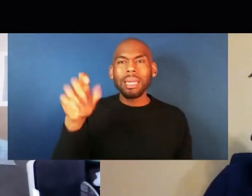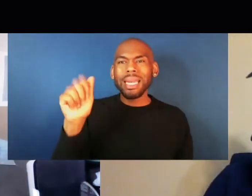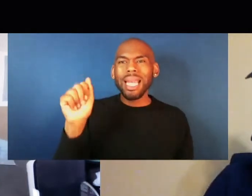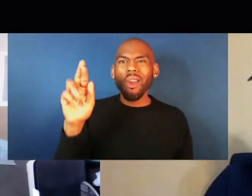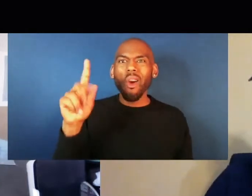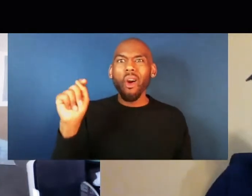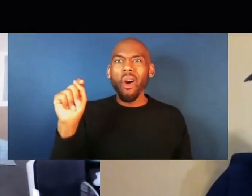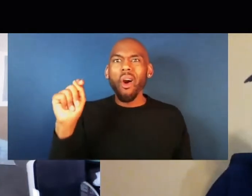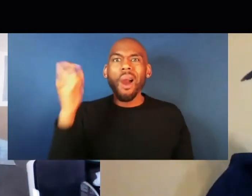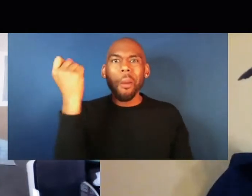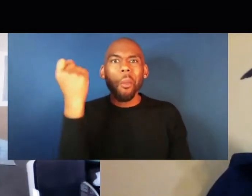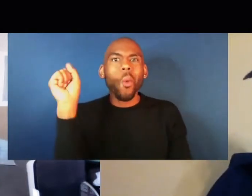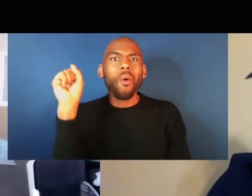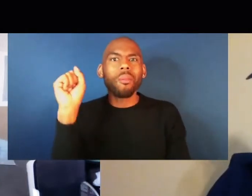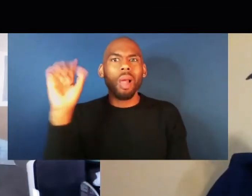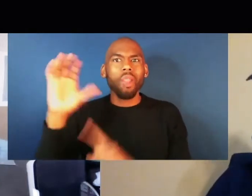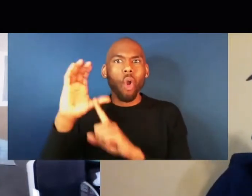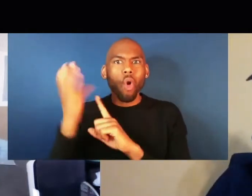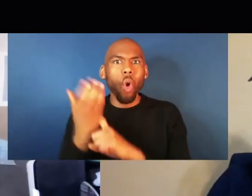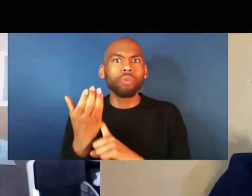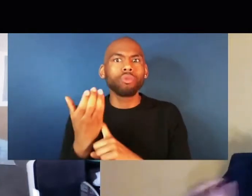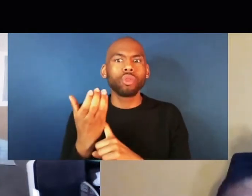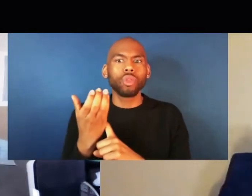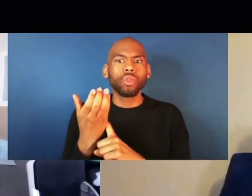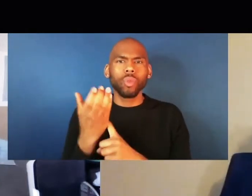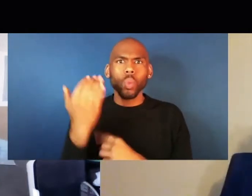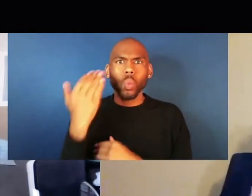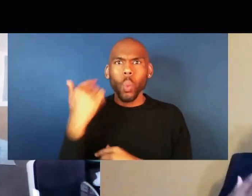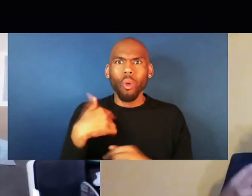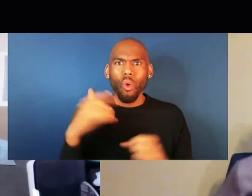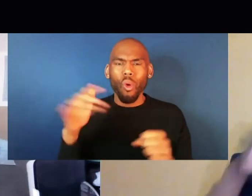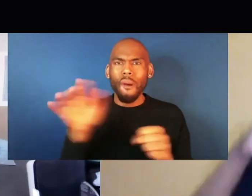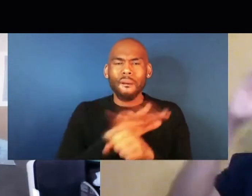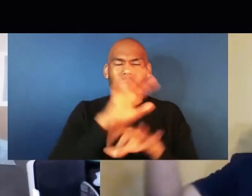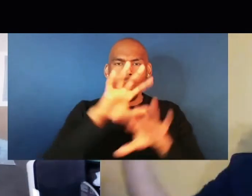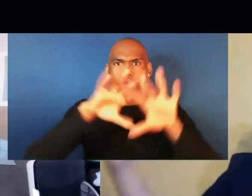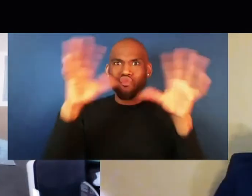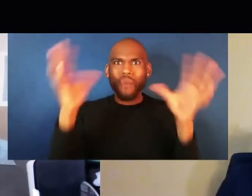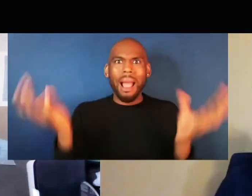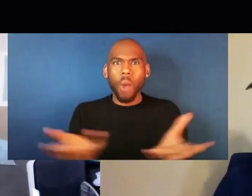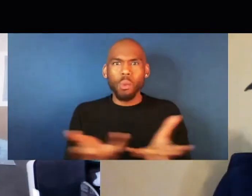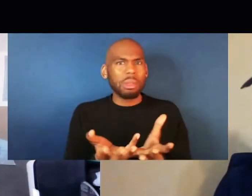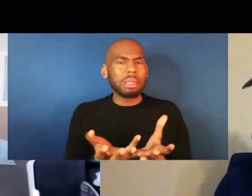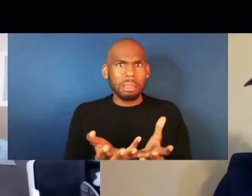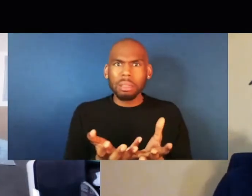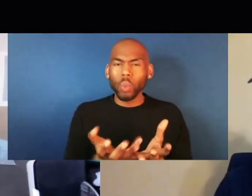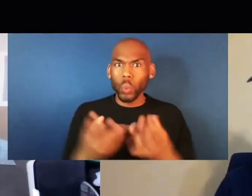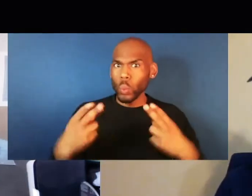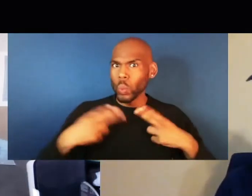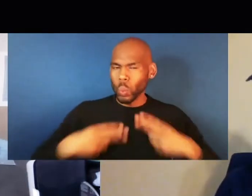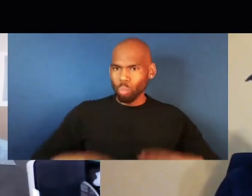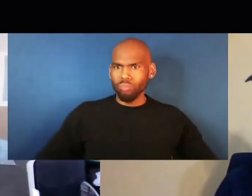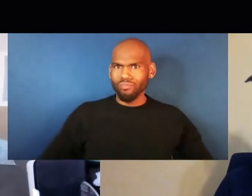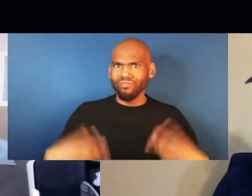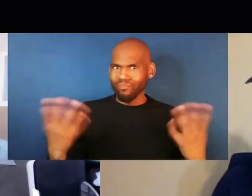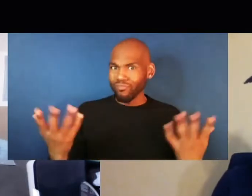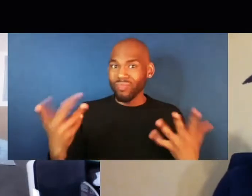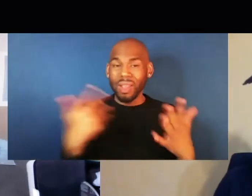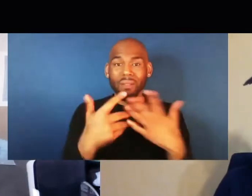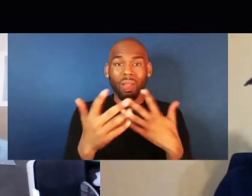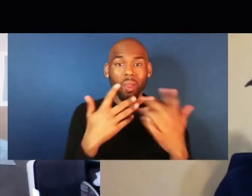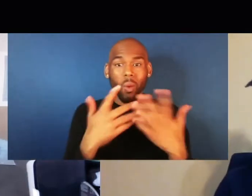art movement, the culture of disability, to know that we are full-rounded human beings.